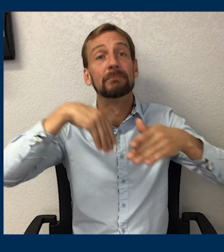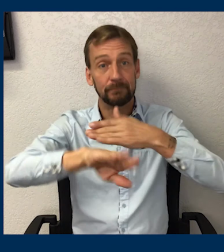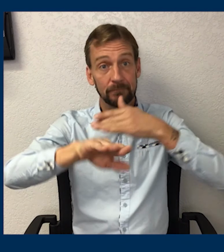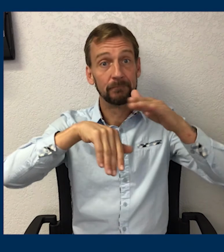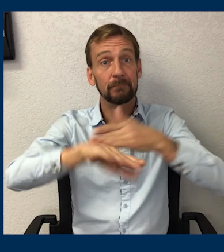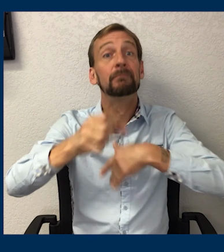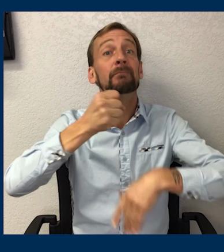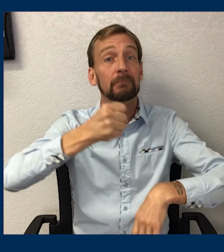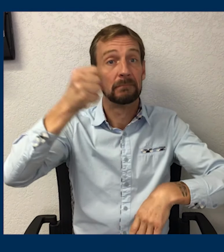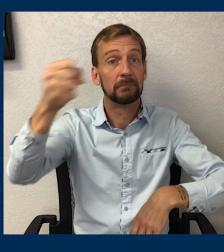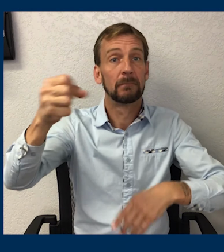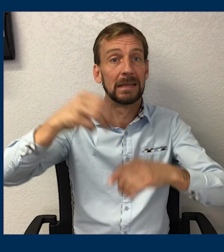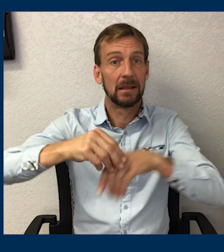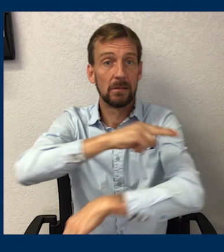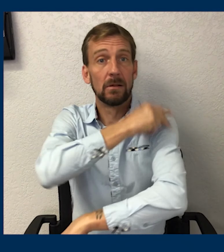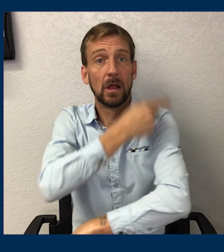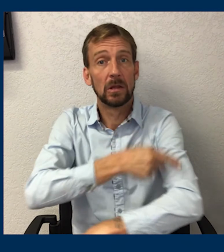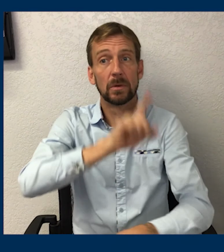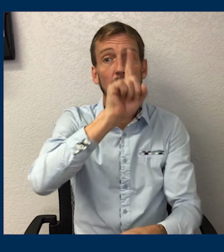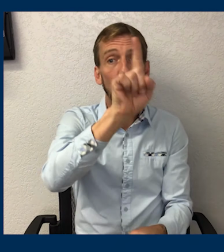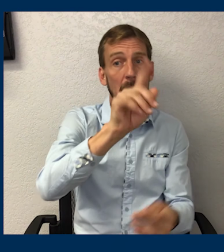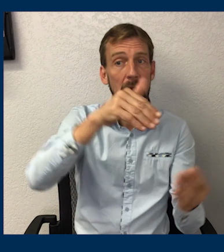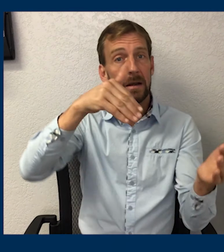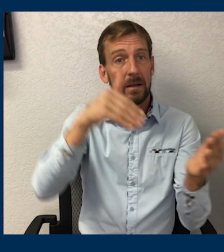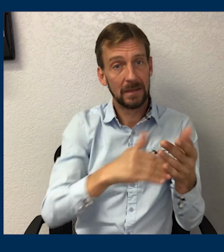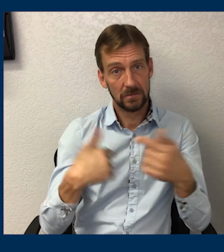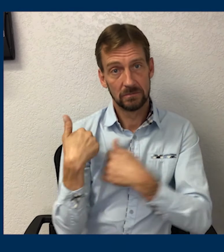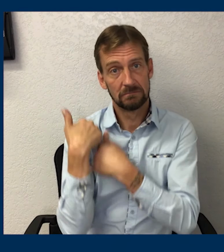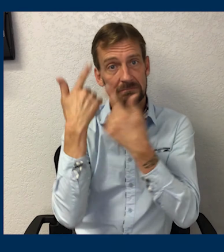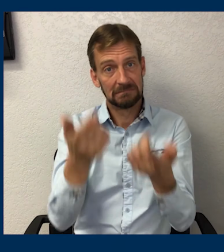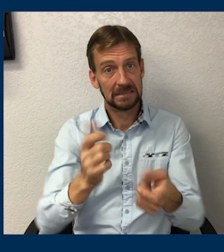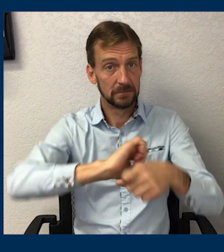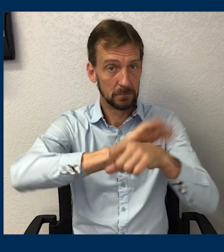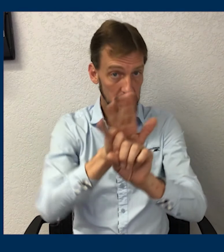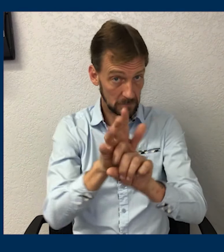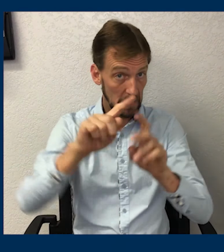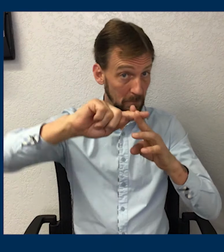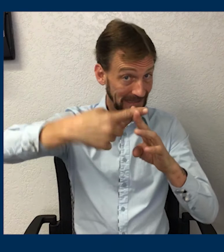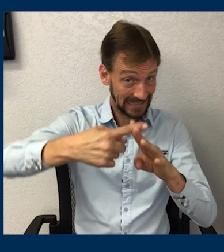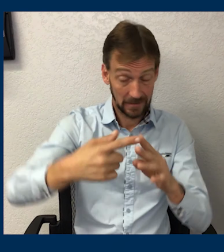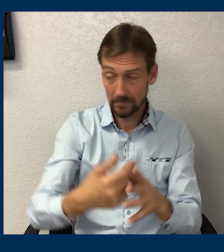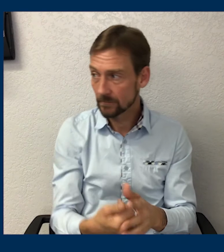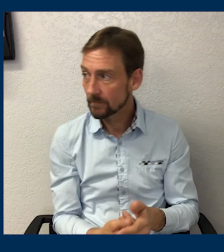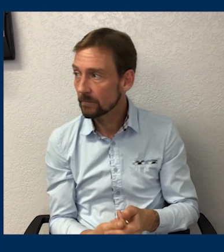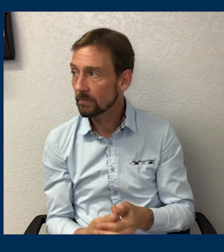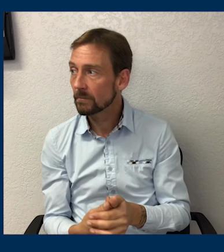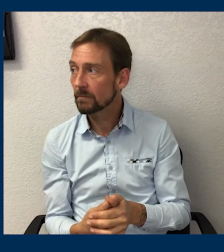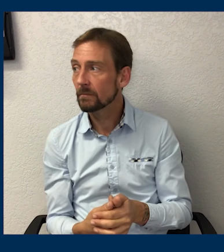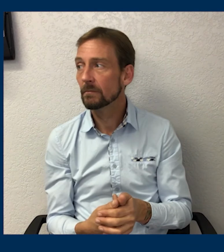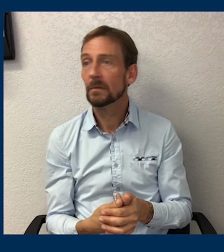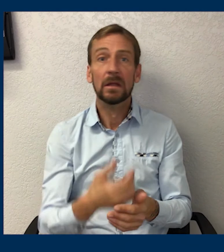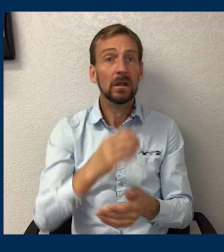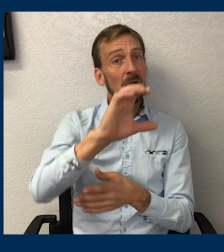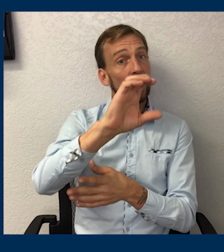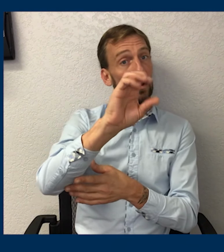1,000 COVID-19 patients since the beginning of the pandemic. While our COVID numbers